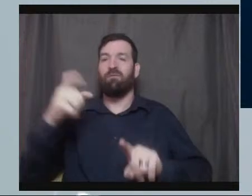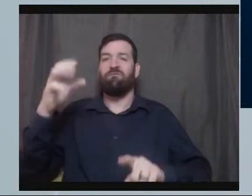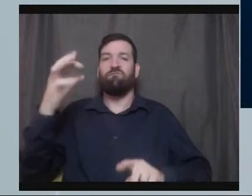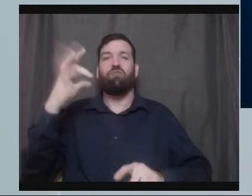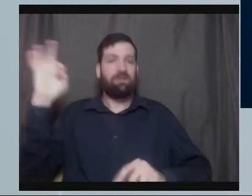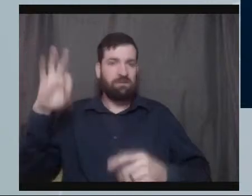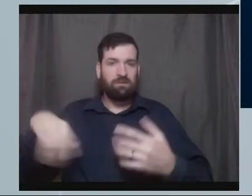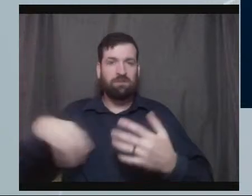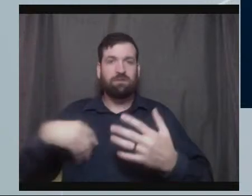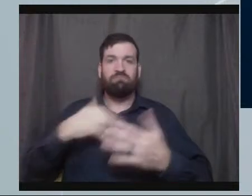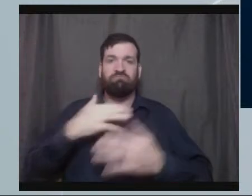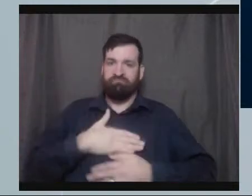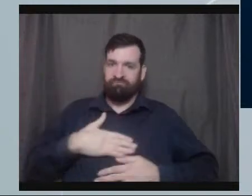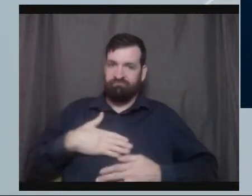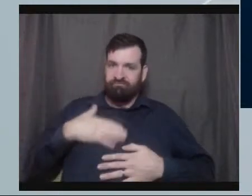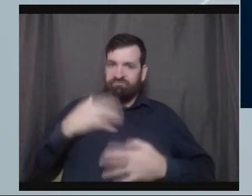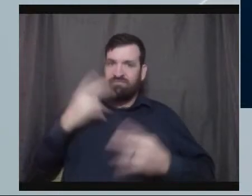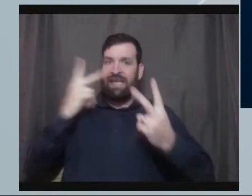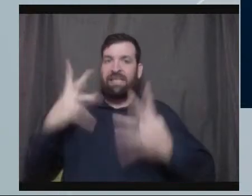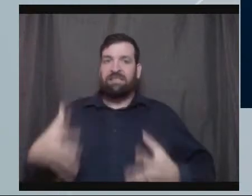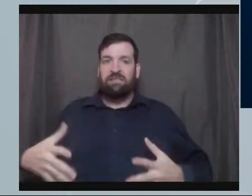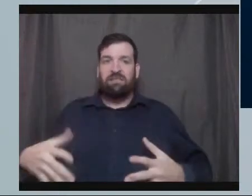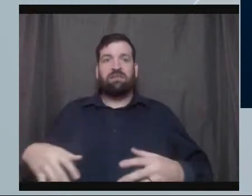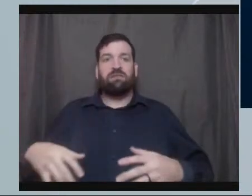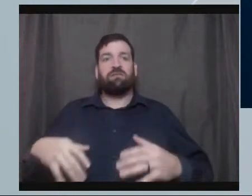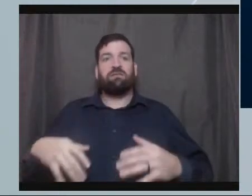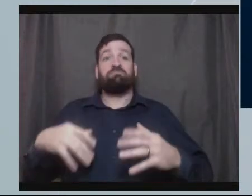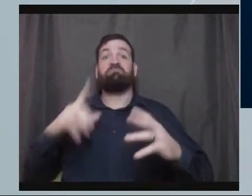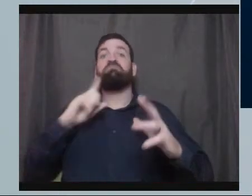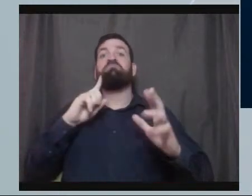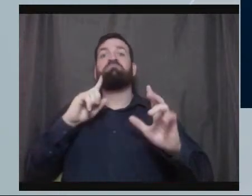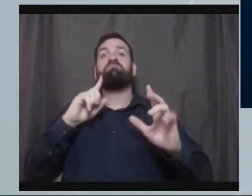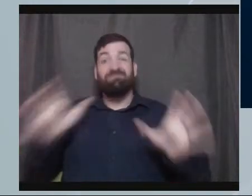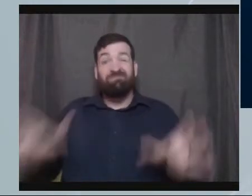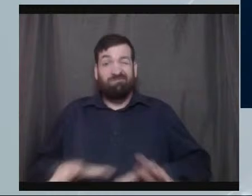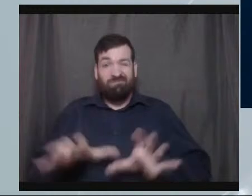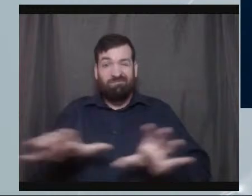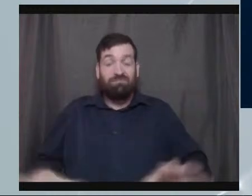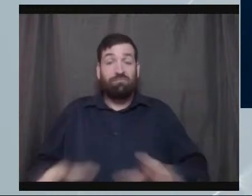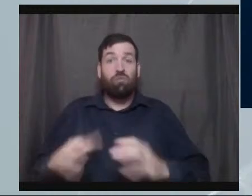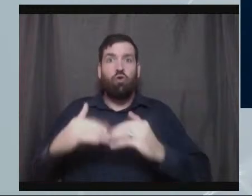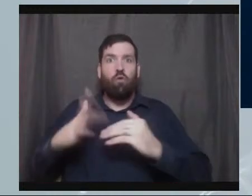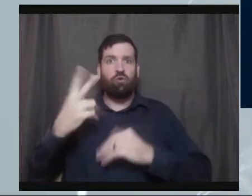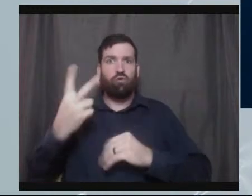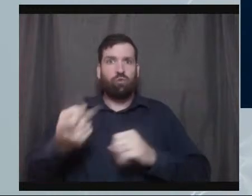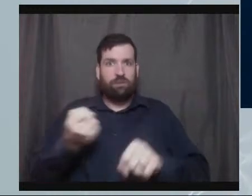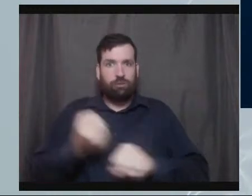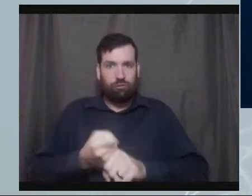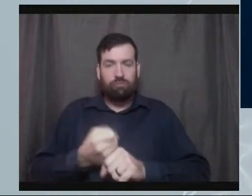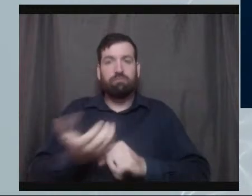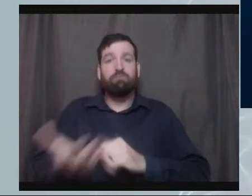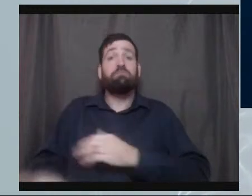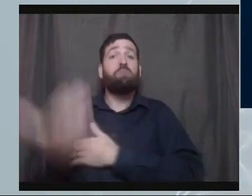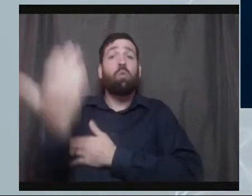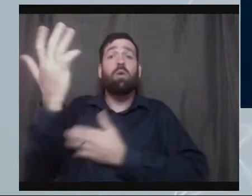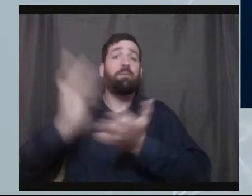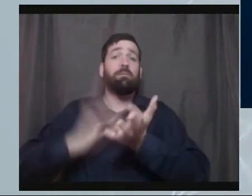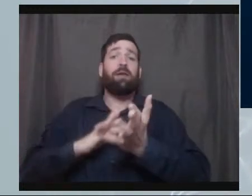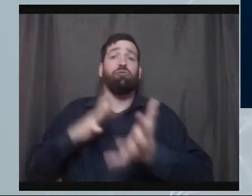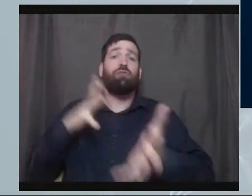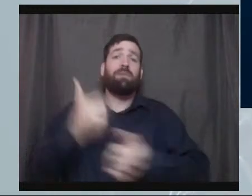like both of you today, all three of you today, who have appeared and driven the show for over 2 years. The Morning Medical Update has informed and reassured me during this